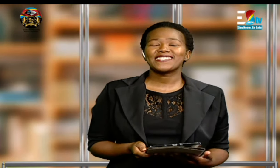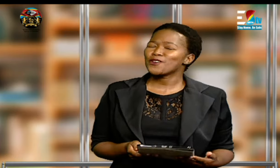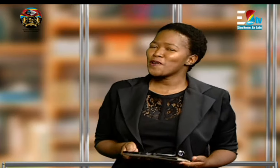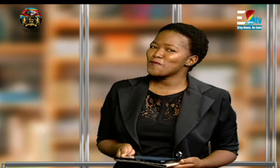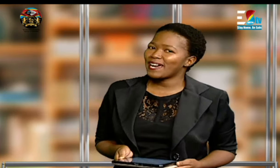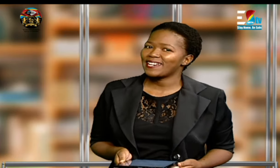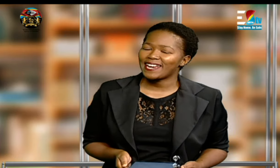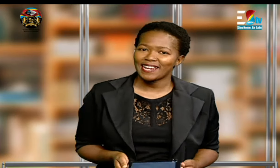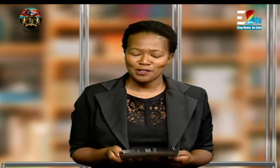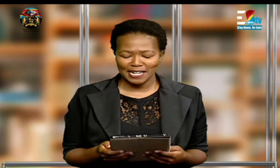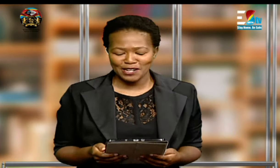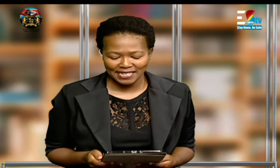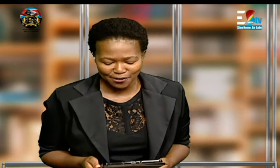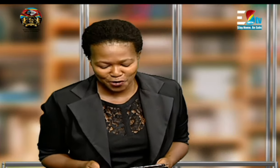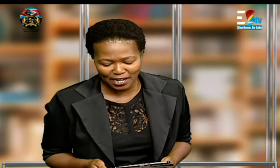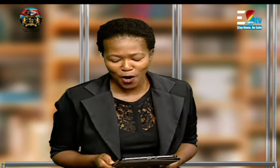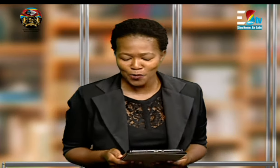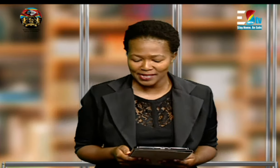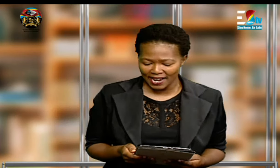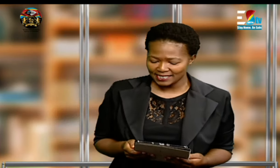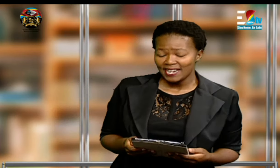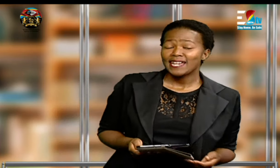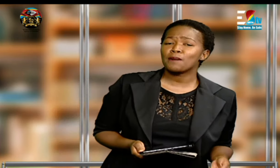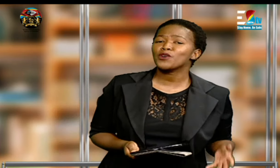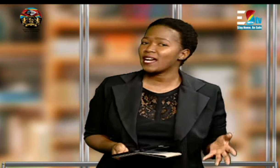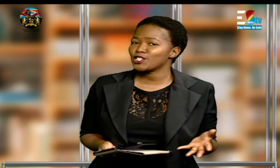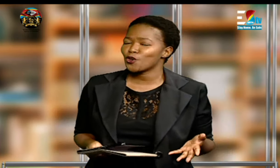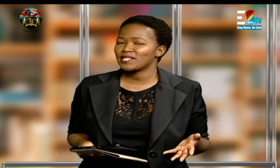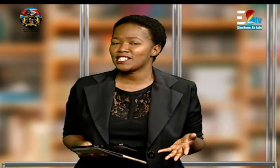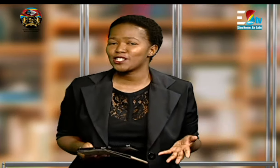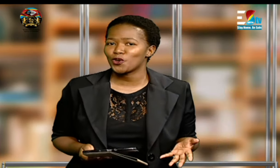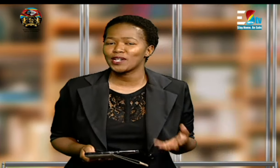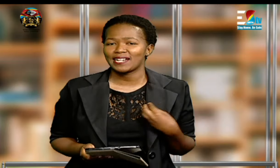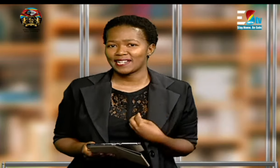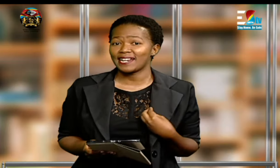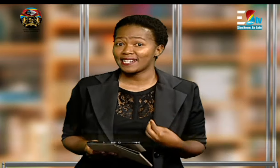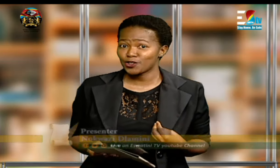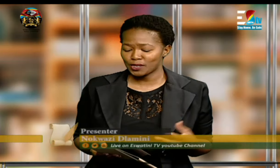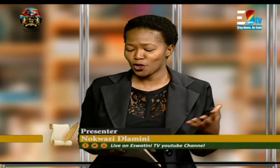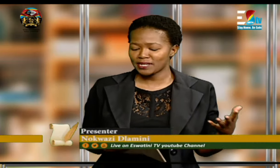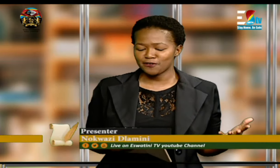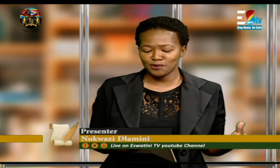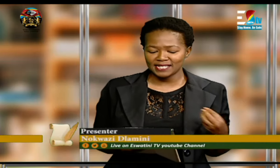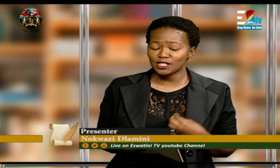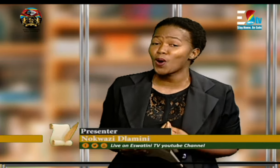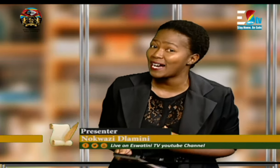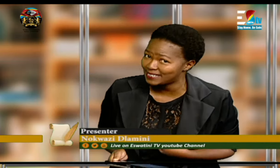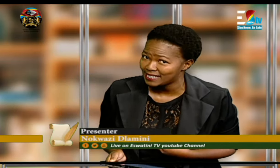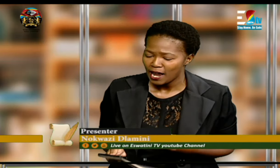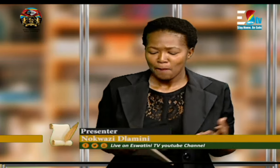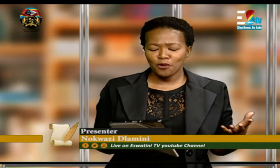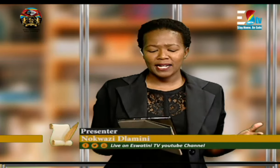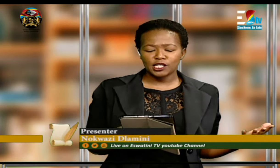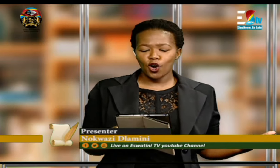Mbukeli asikumemukele ehlelweni lethu iHome Study. Namuhla ke njengoba sishido naLerato sitobe sifunza